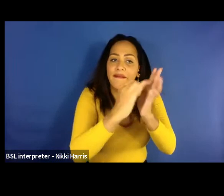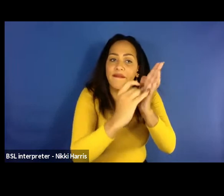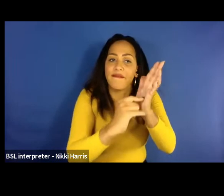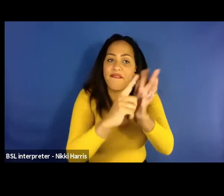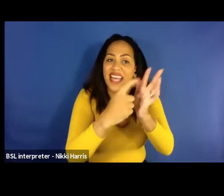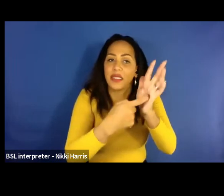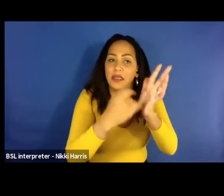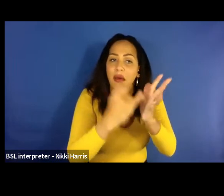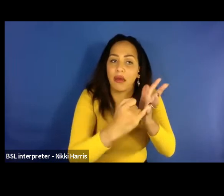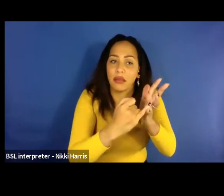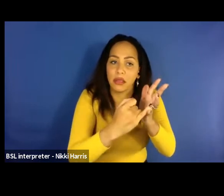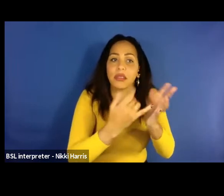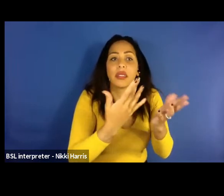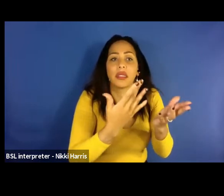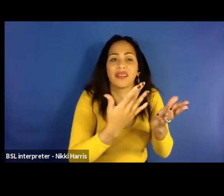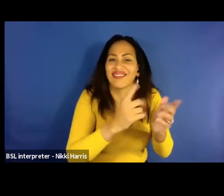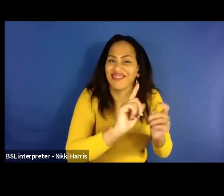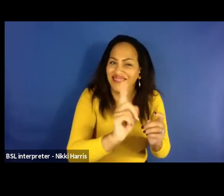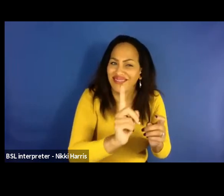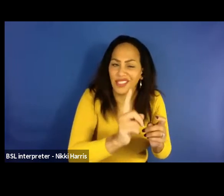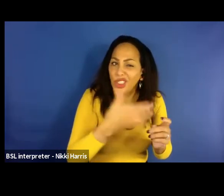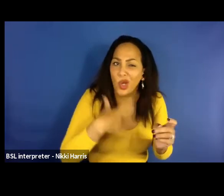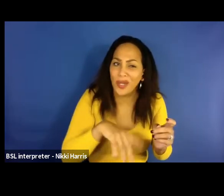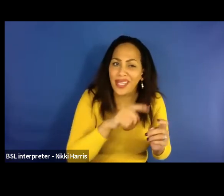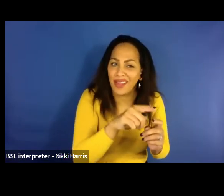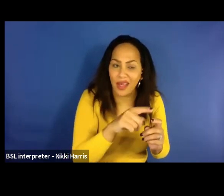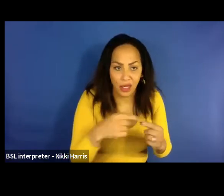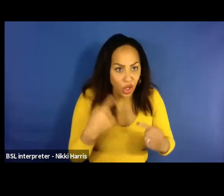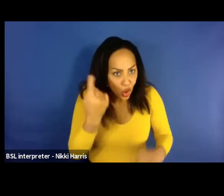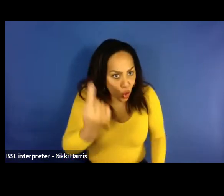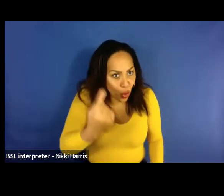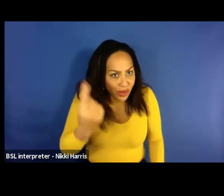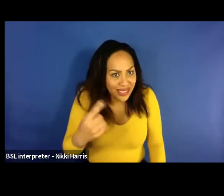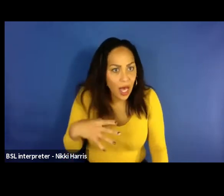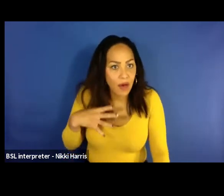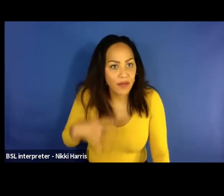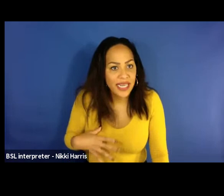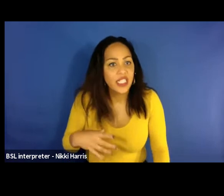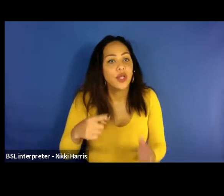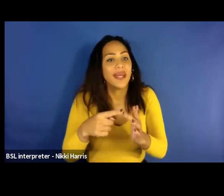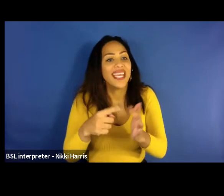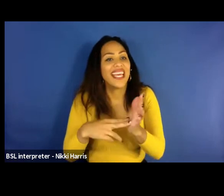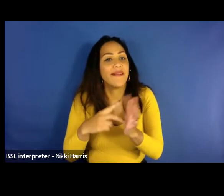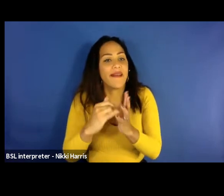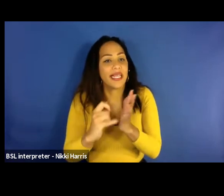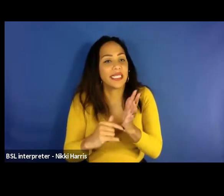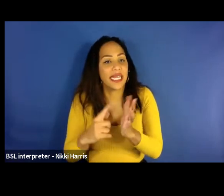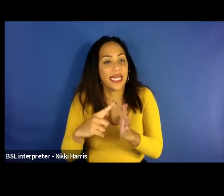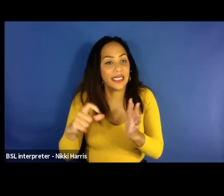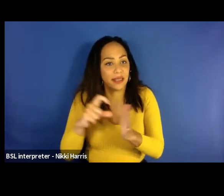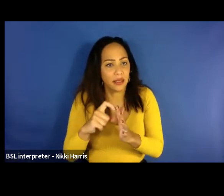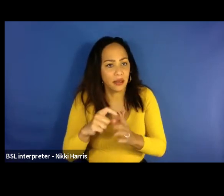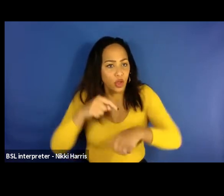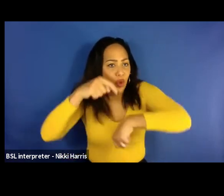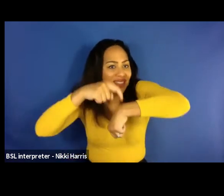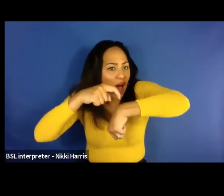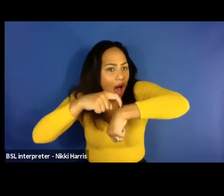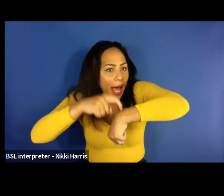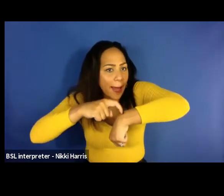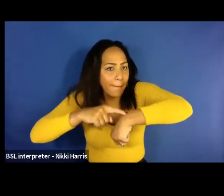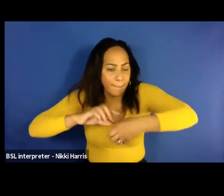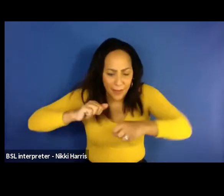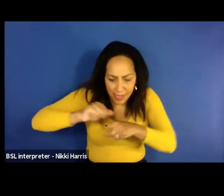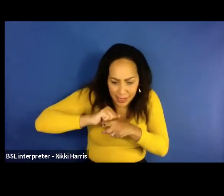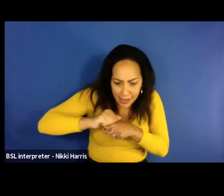someone to invest into it. If you are not invested in your idea, i.e. in terms of the time you're putting in, and you're not invested in the idea in terms of the work